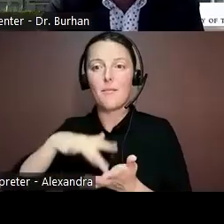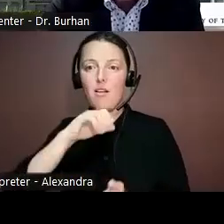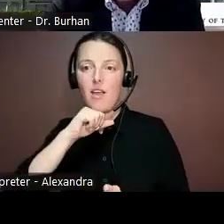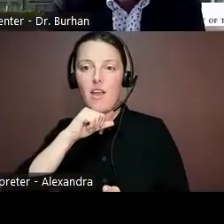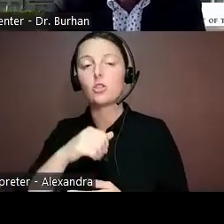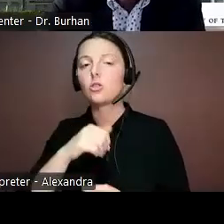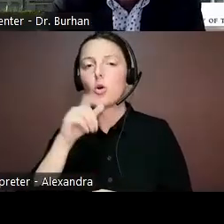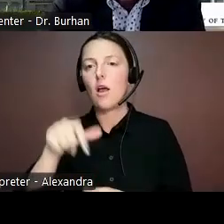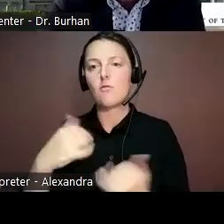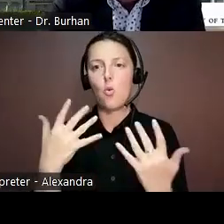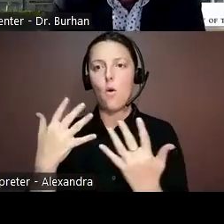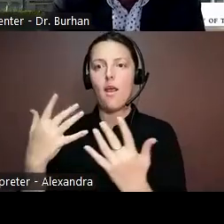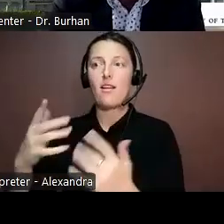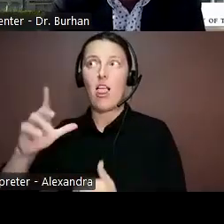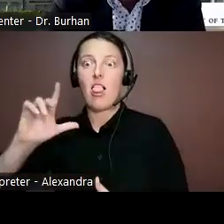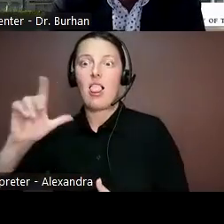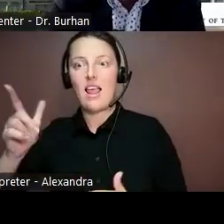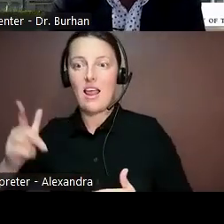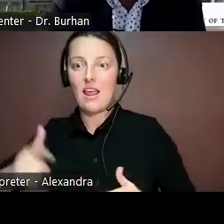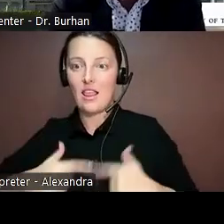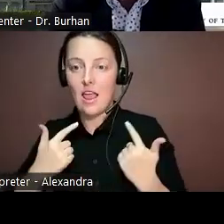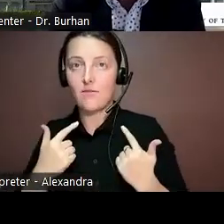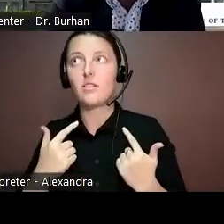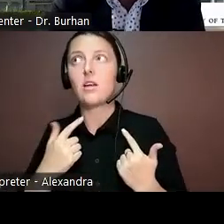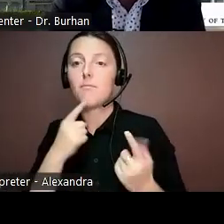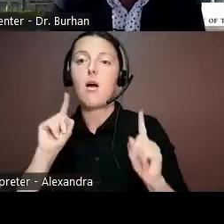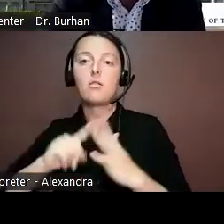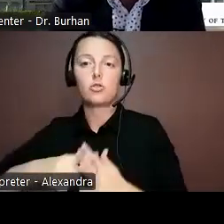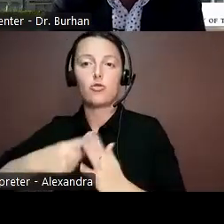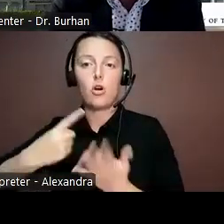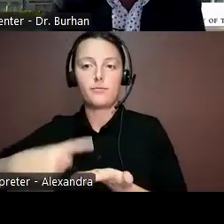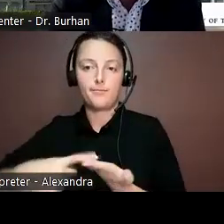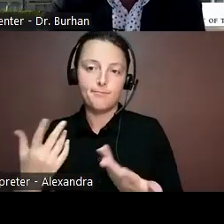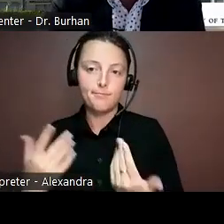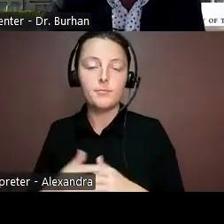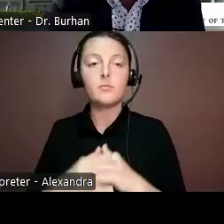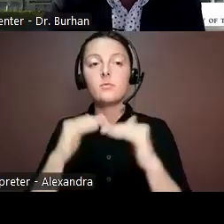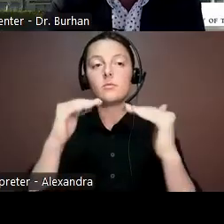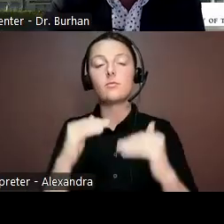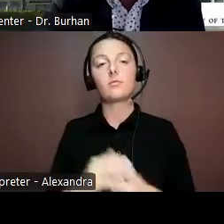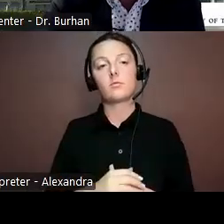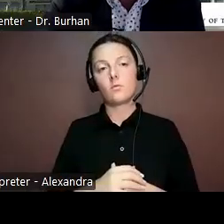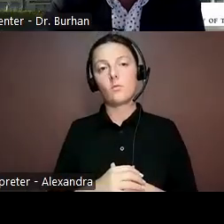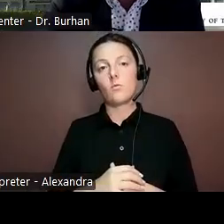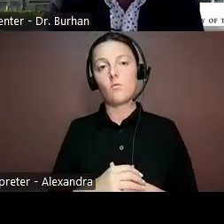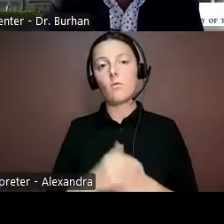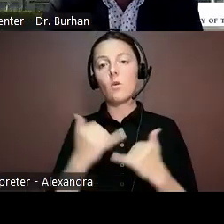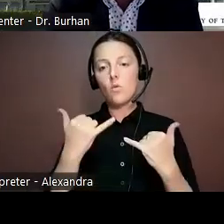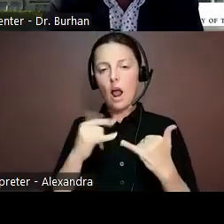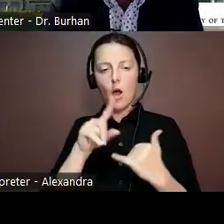story. So the question then, does late life